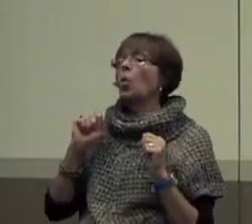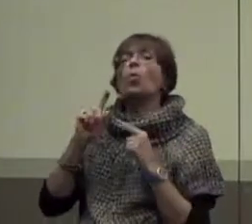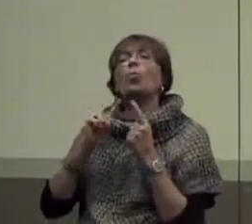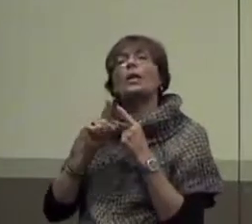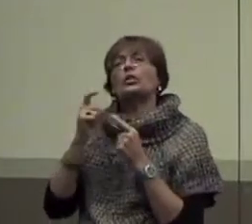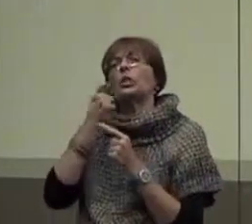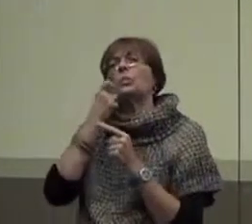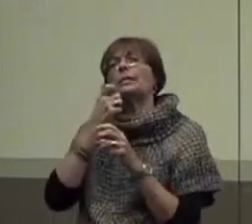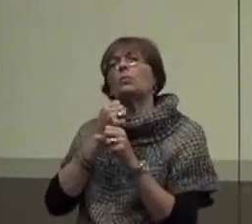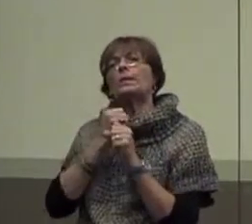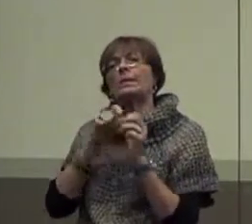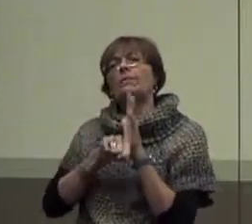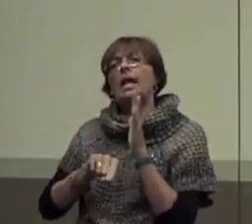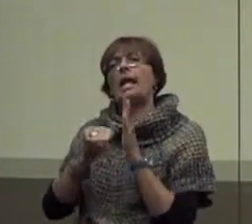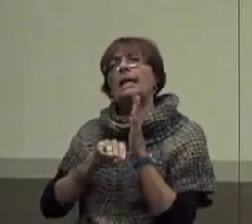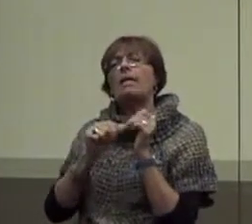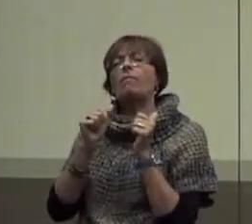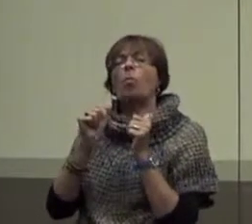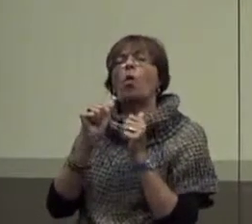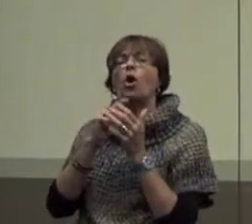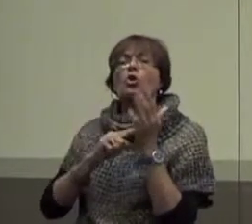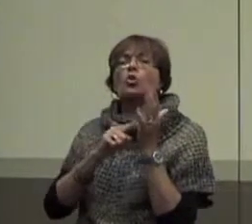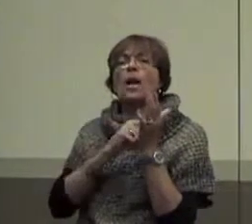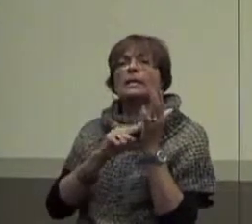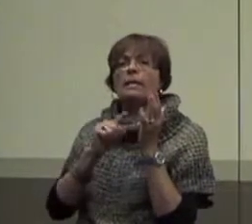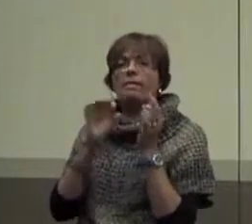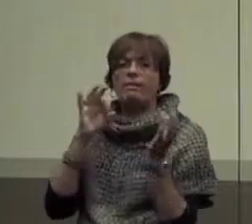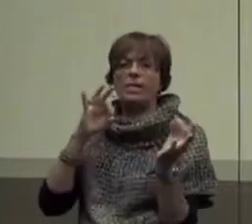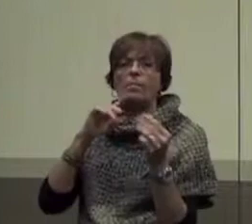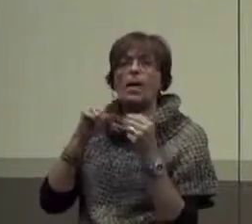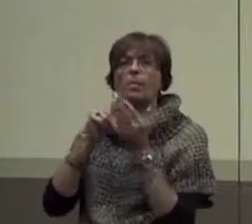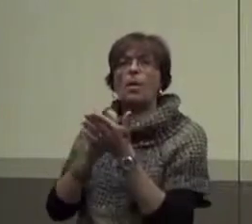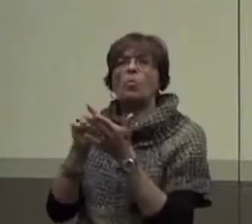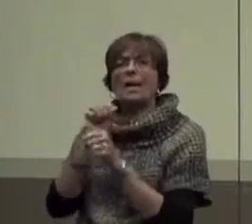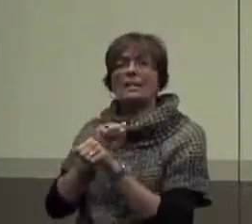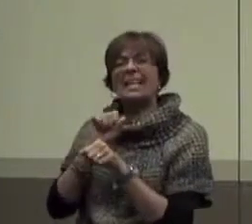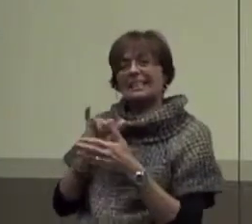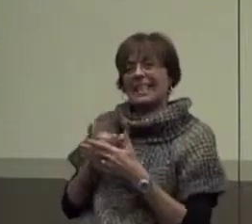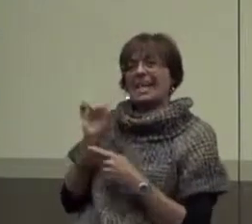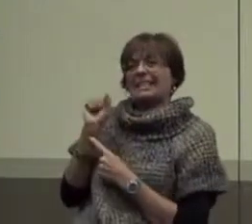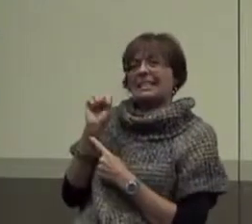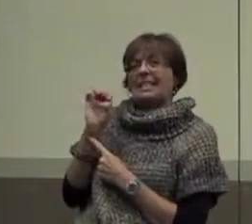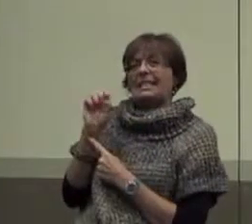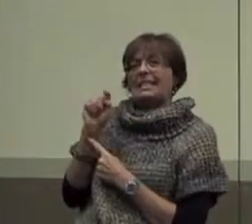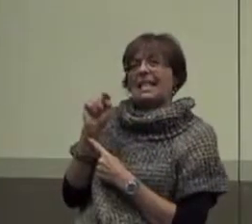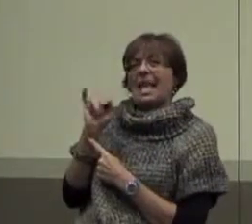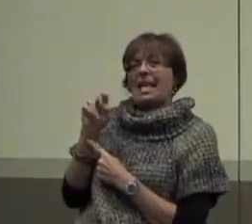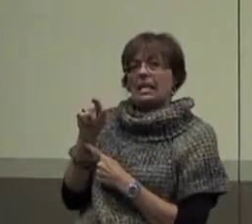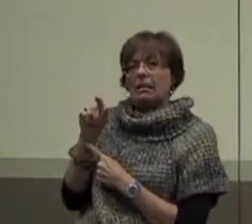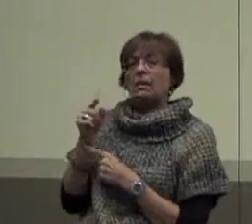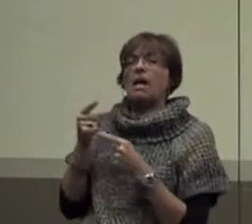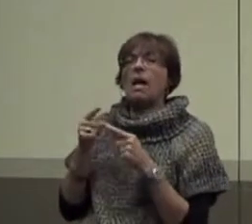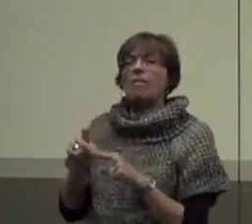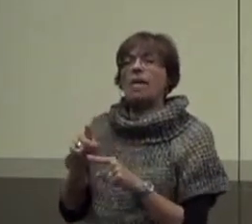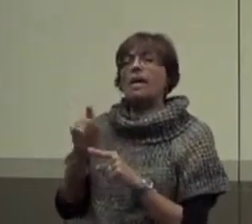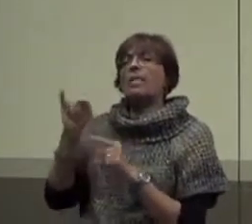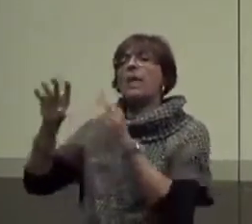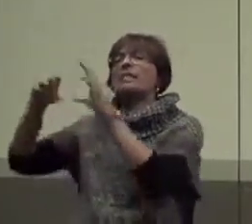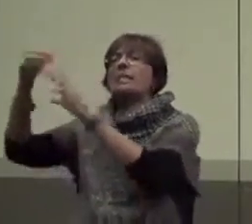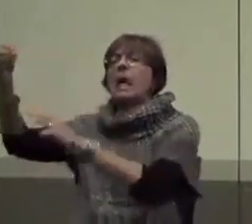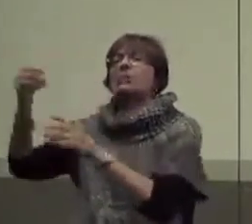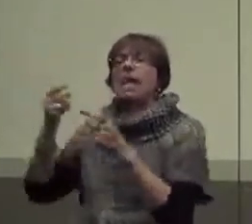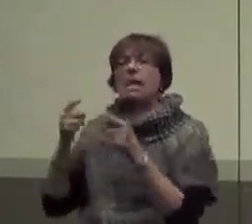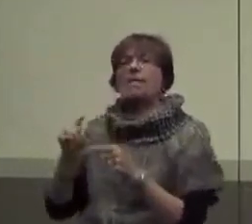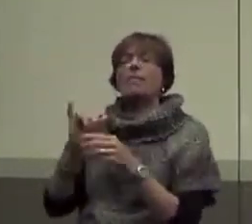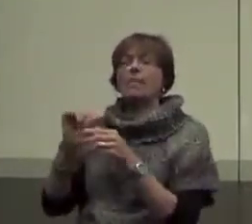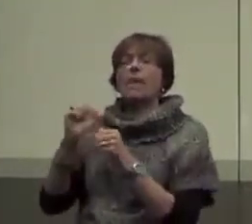When she has recently received negative or corrective feedback about her writing task. That's our setting event. So that's an outside event that